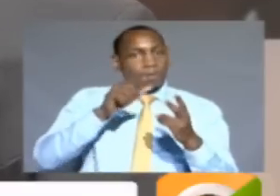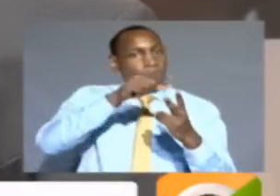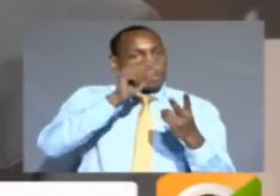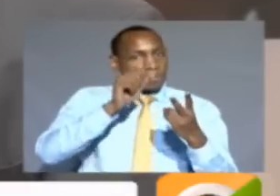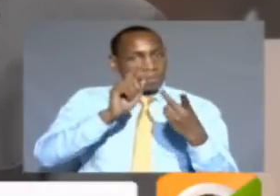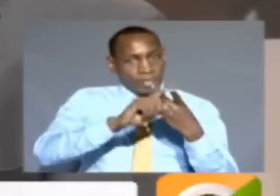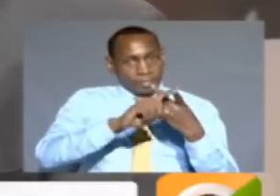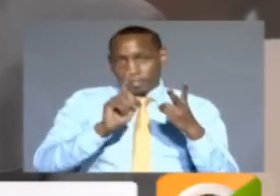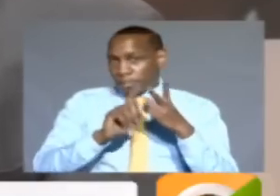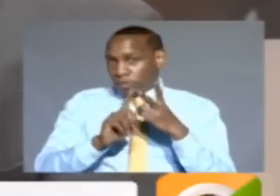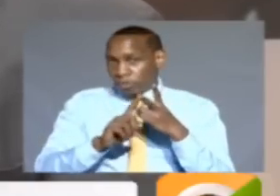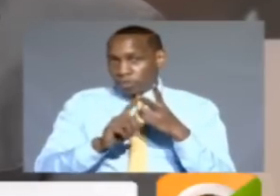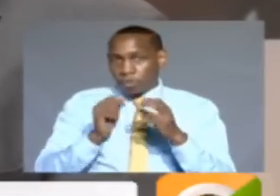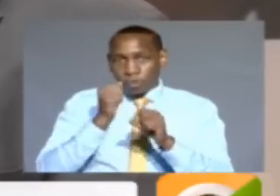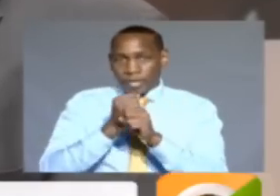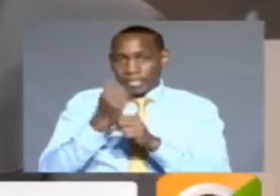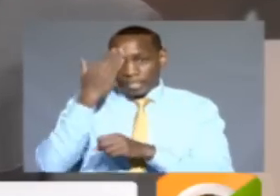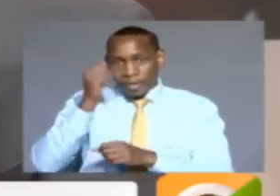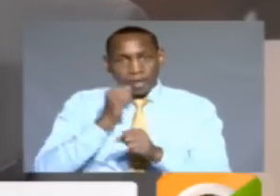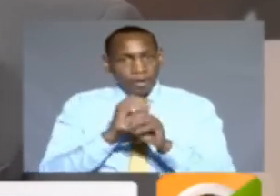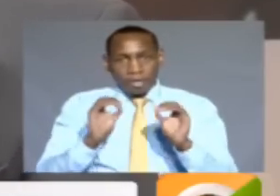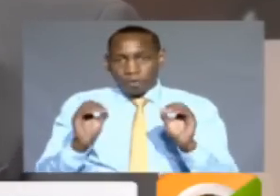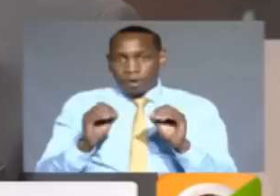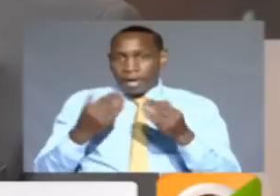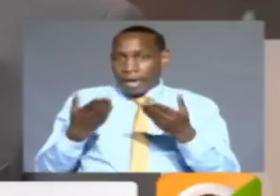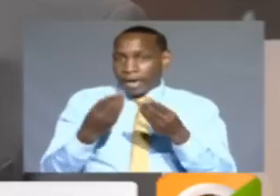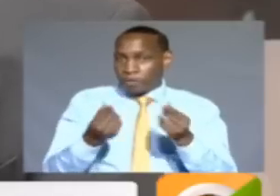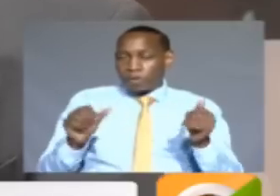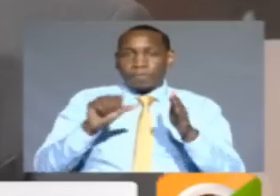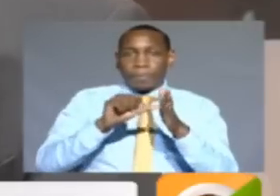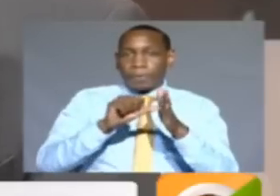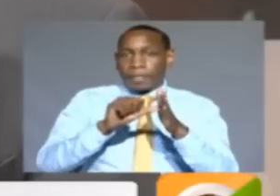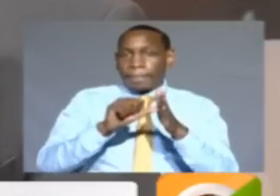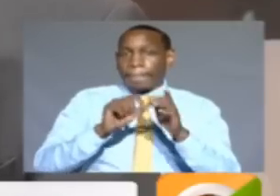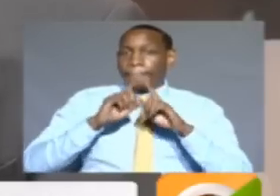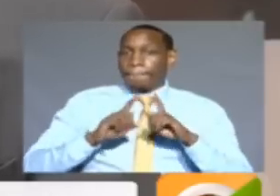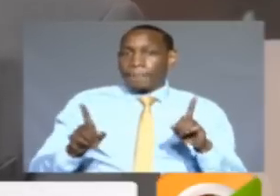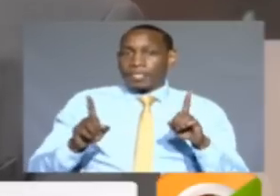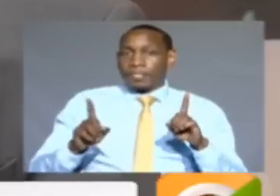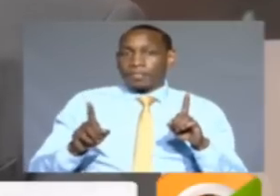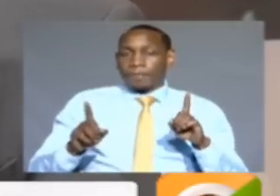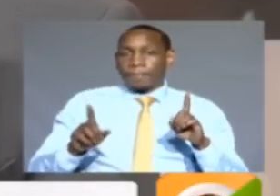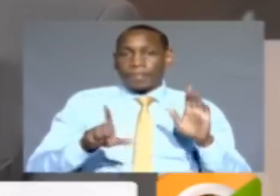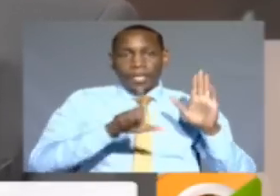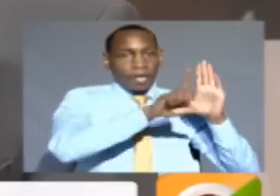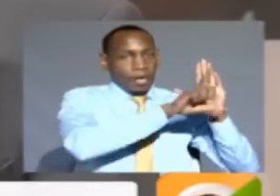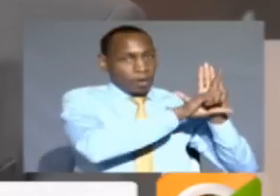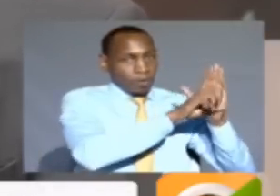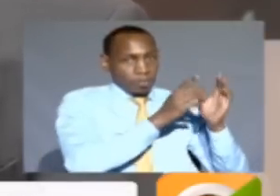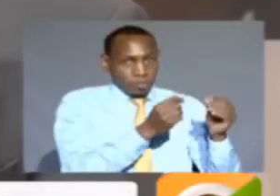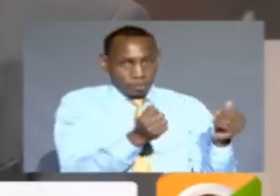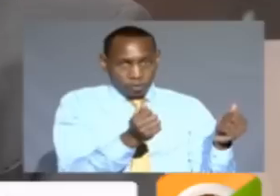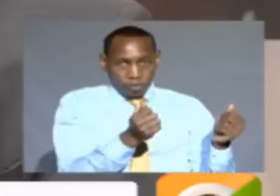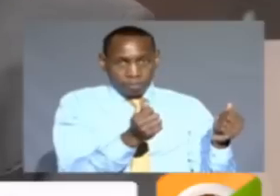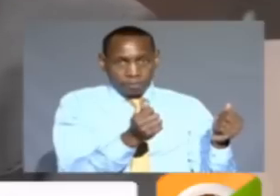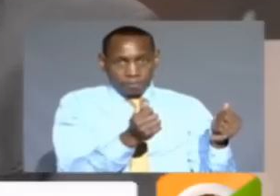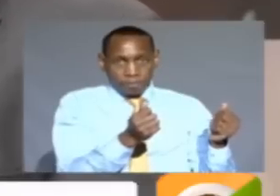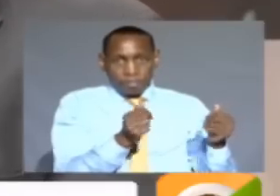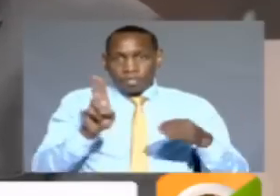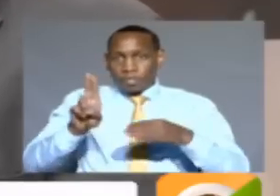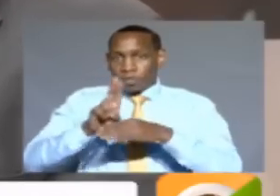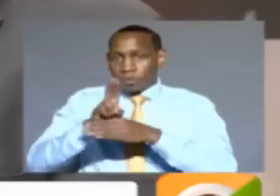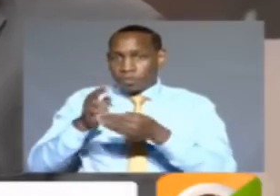two, this is not working. Why is it not working? How do we fix it? But legal solutions applied